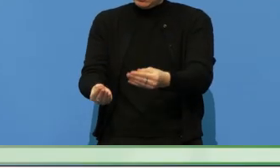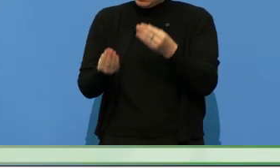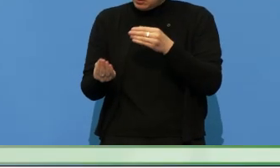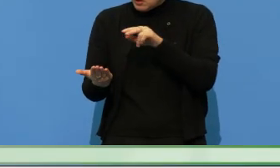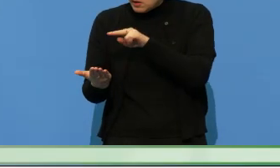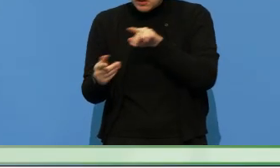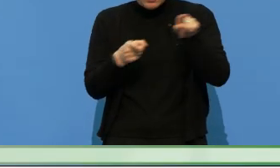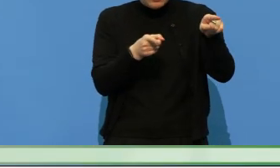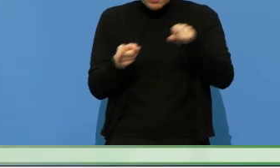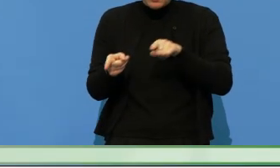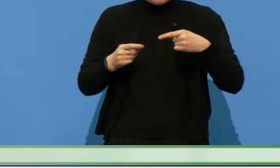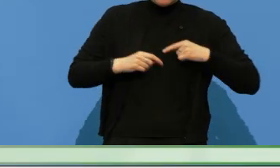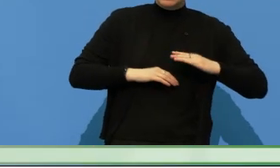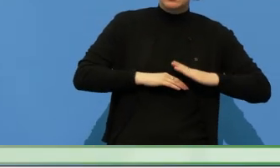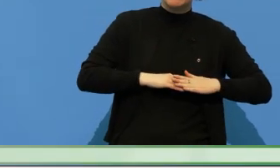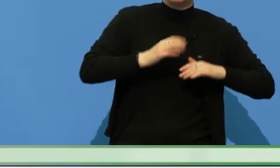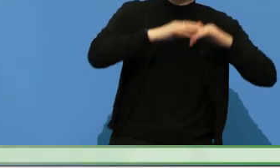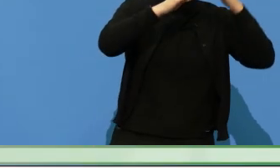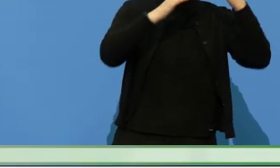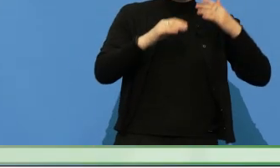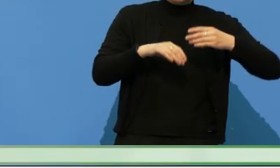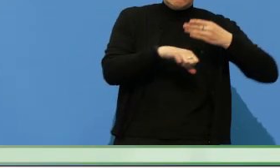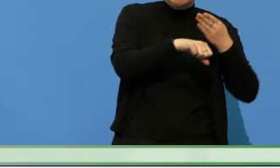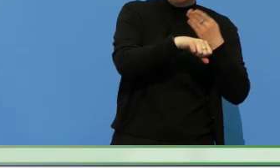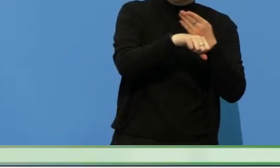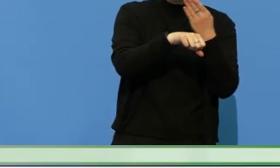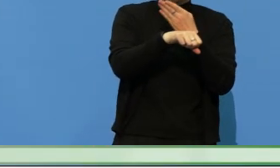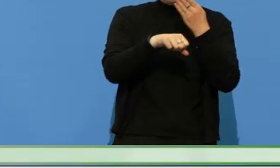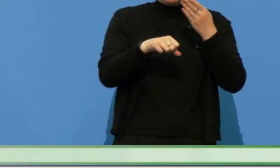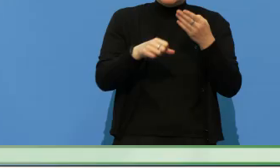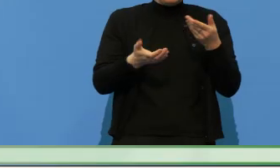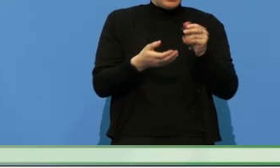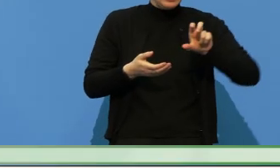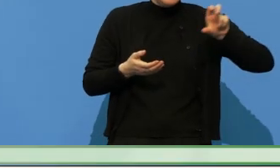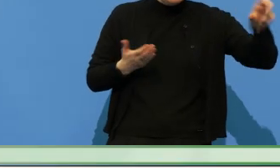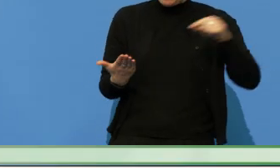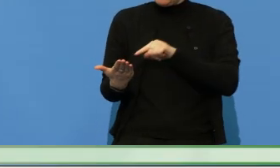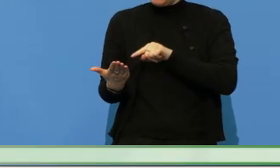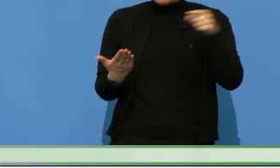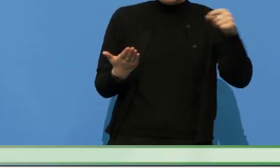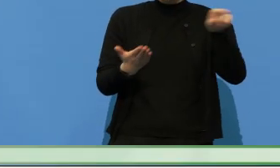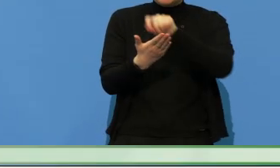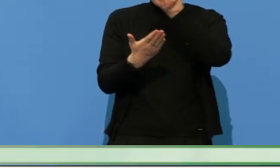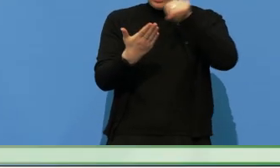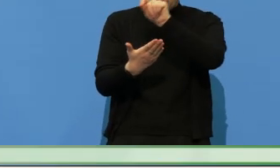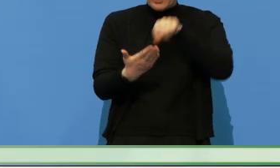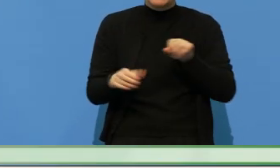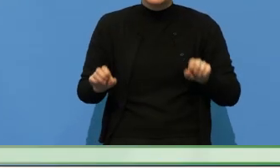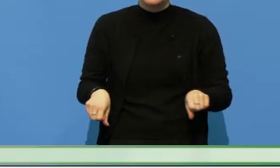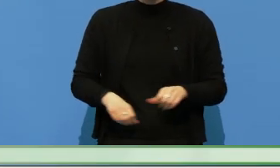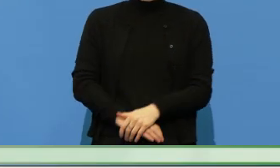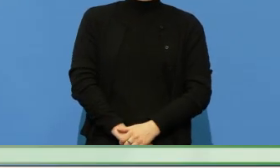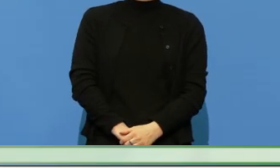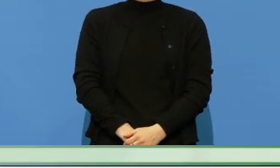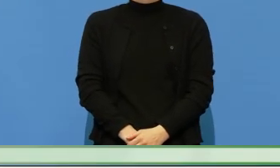works, with new investments, and new, for example, new offices,